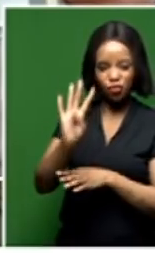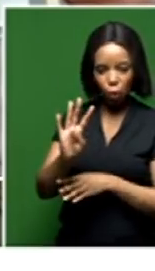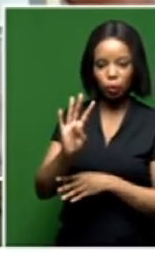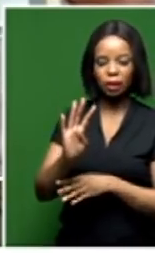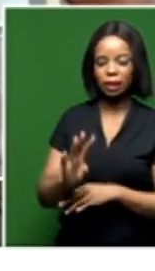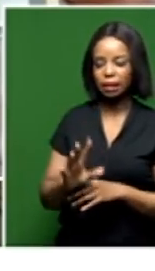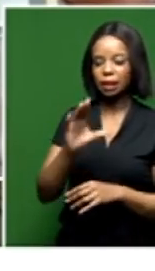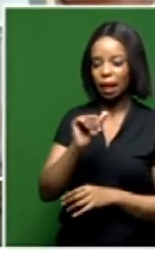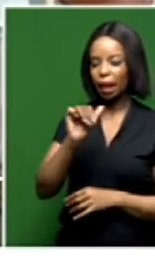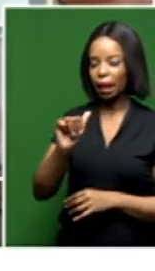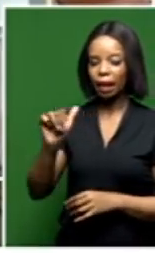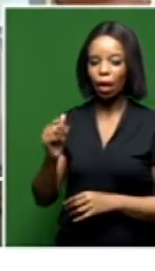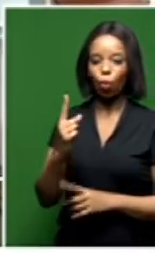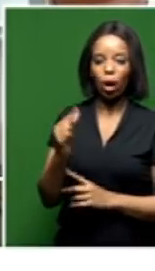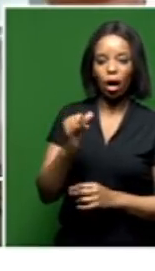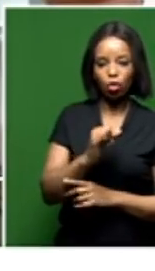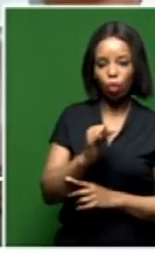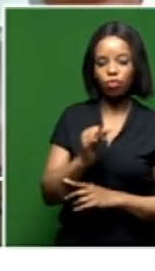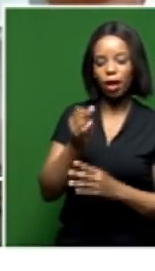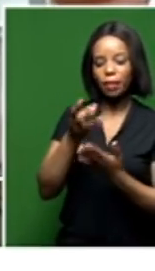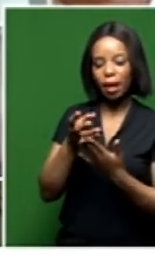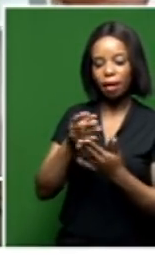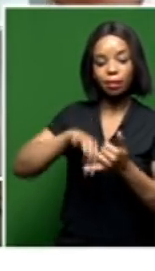one of the subjects you took up in matric, Christiaan?